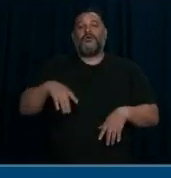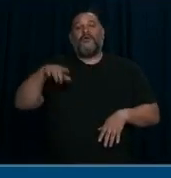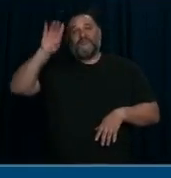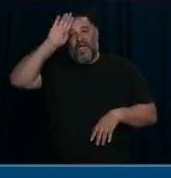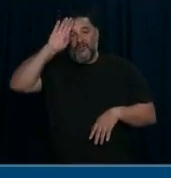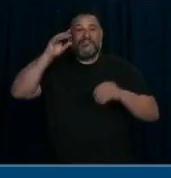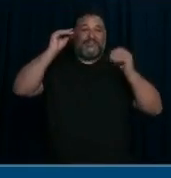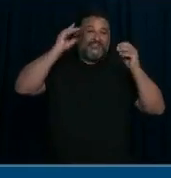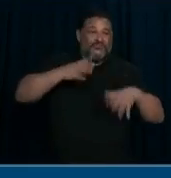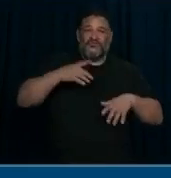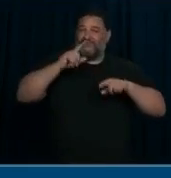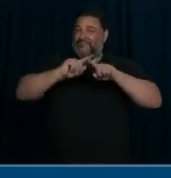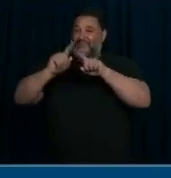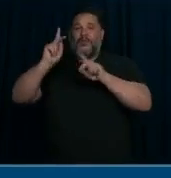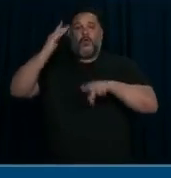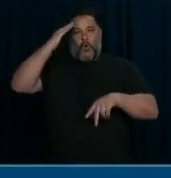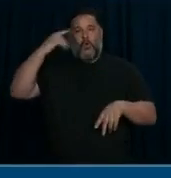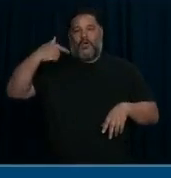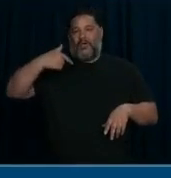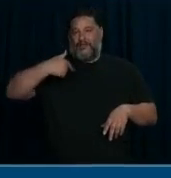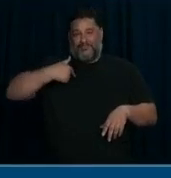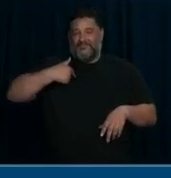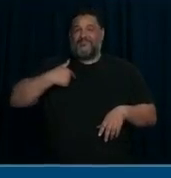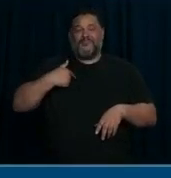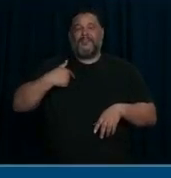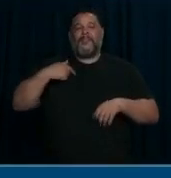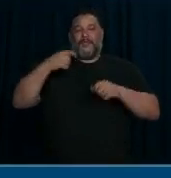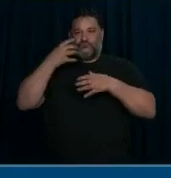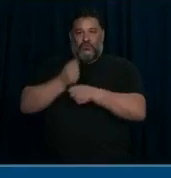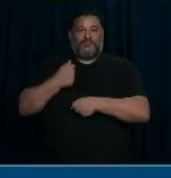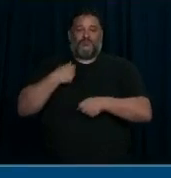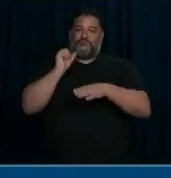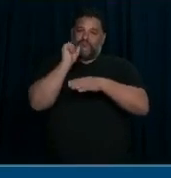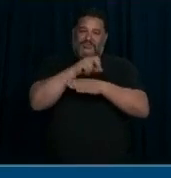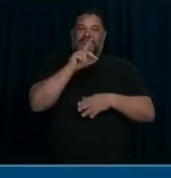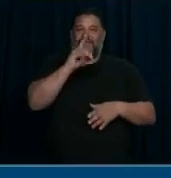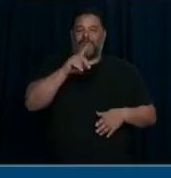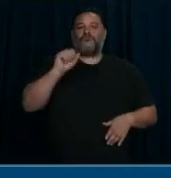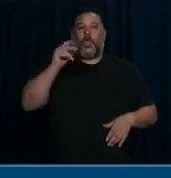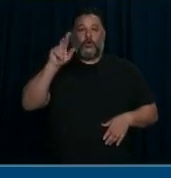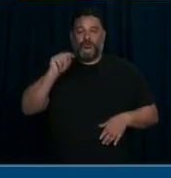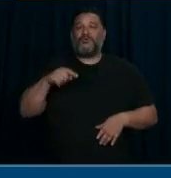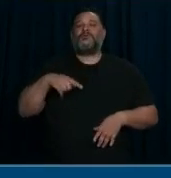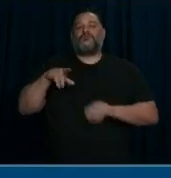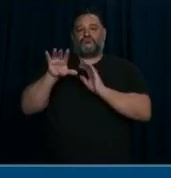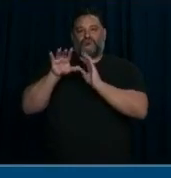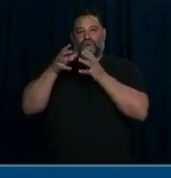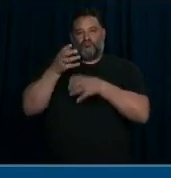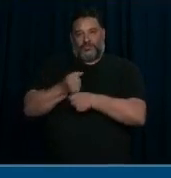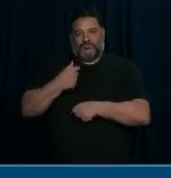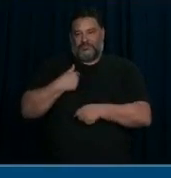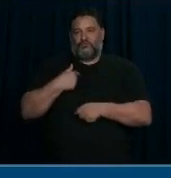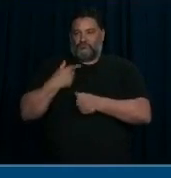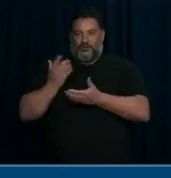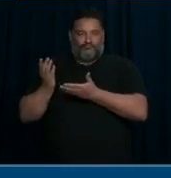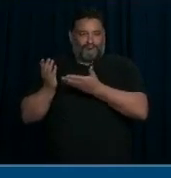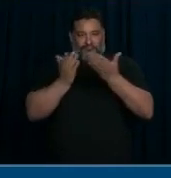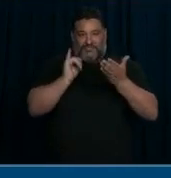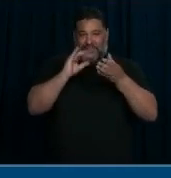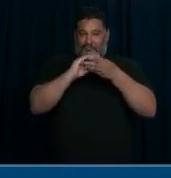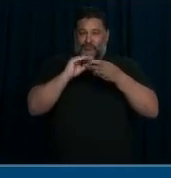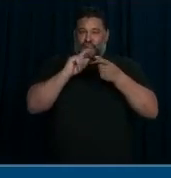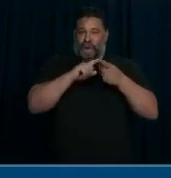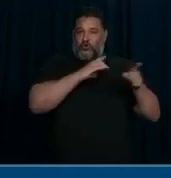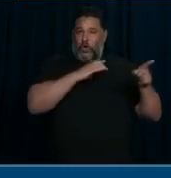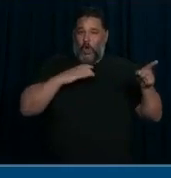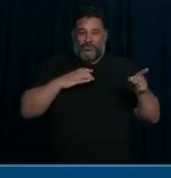we need. They trust me to beat David Schweikert. They trust me to take this message to Congress and get the work done. I